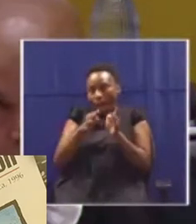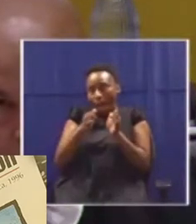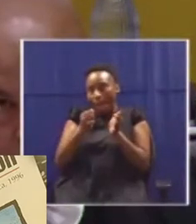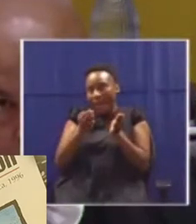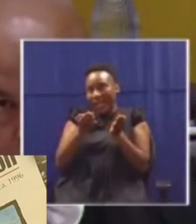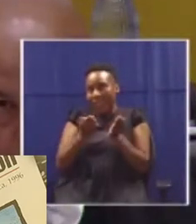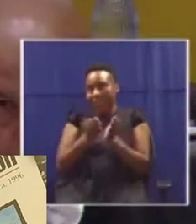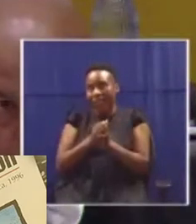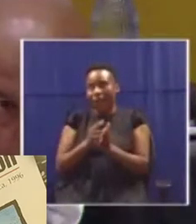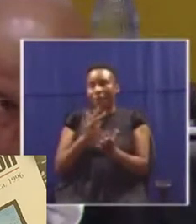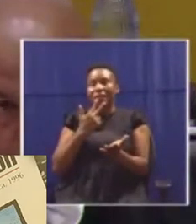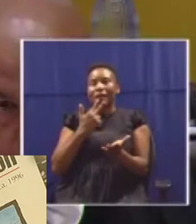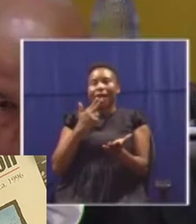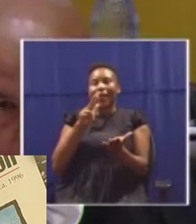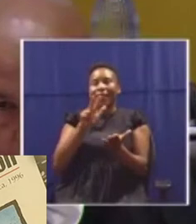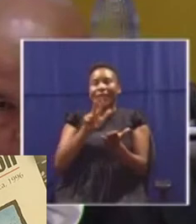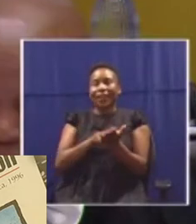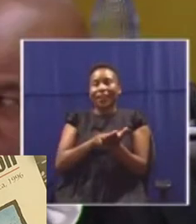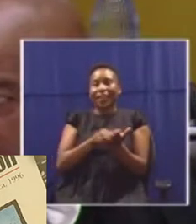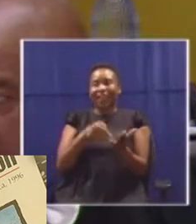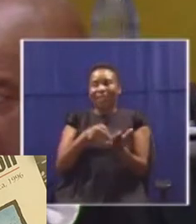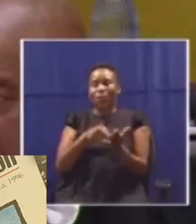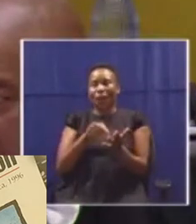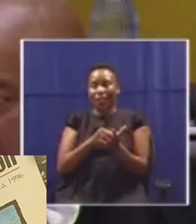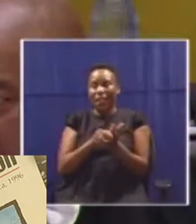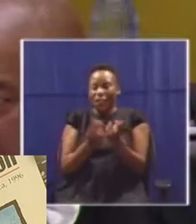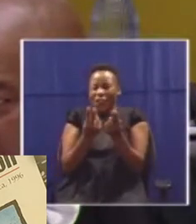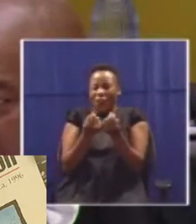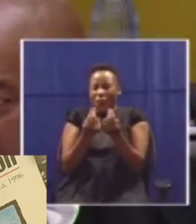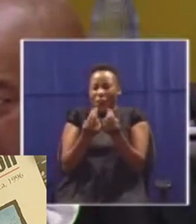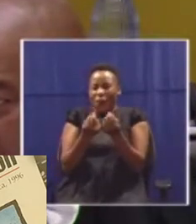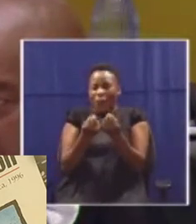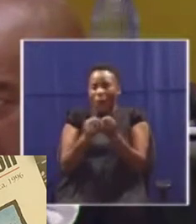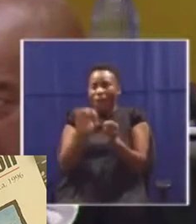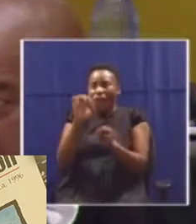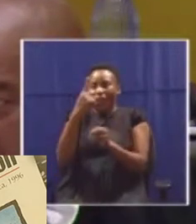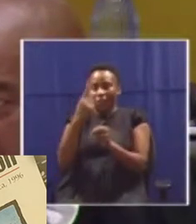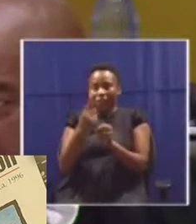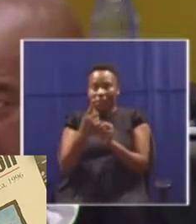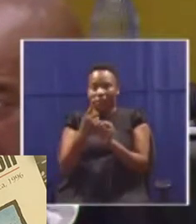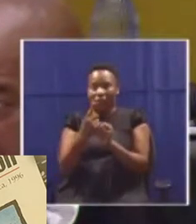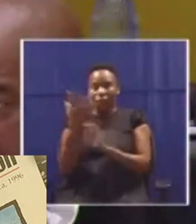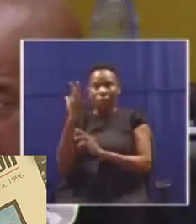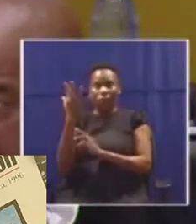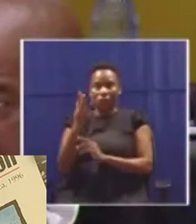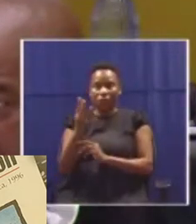I declare this one a maiden speech. The Honorable the Deputy Minister